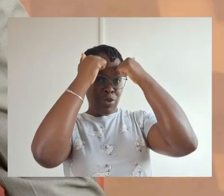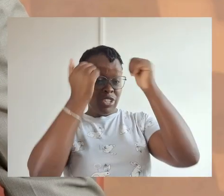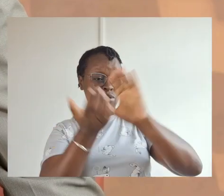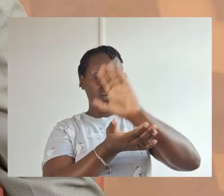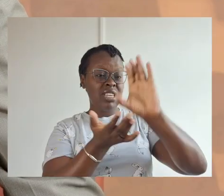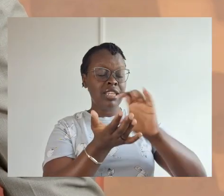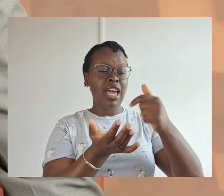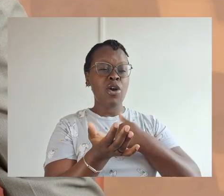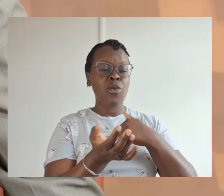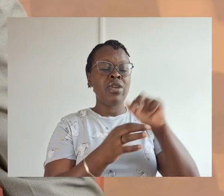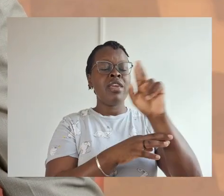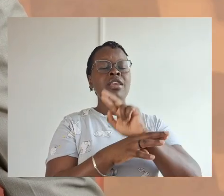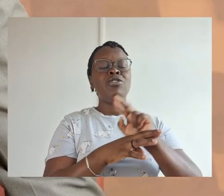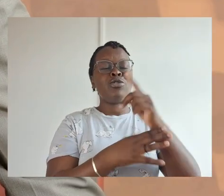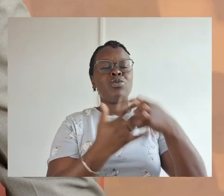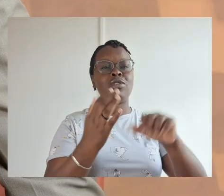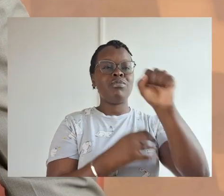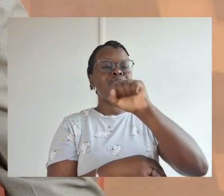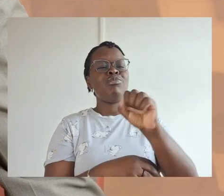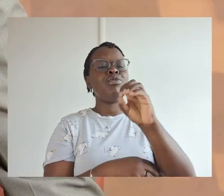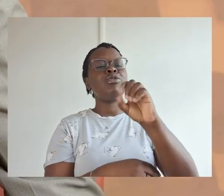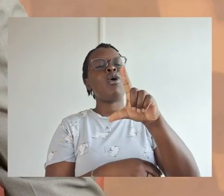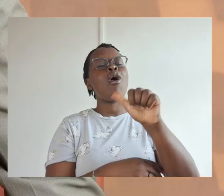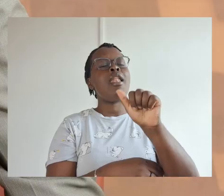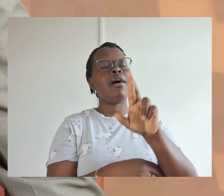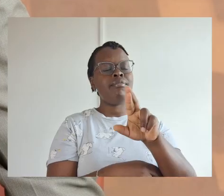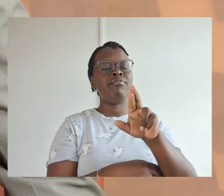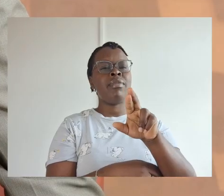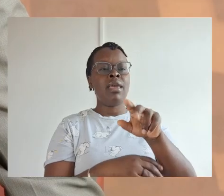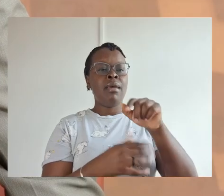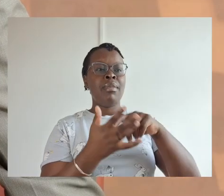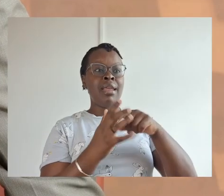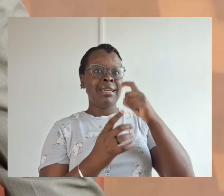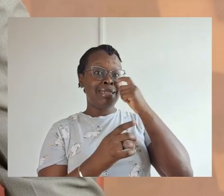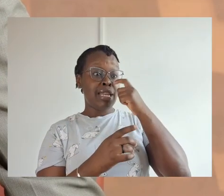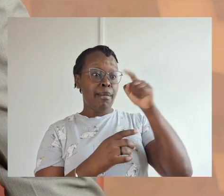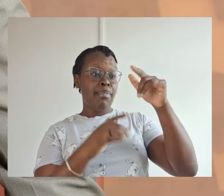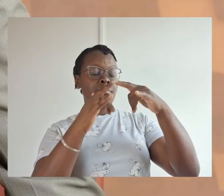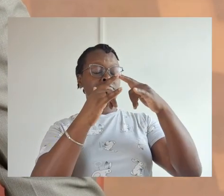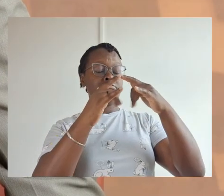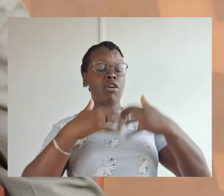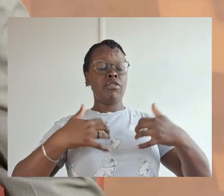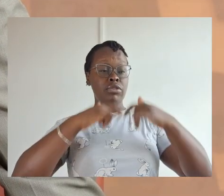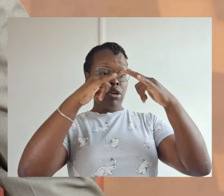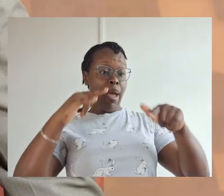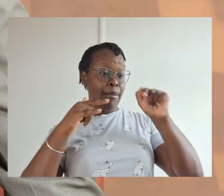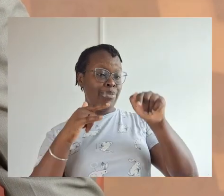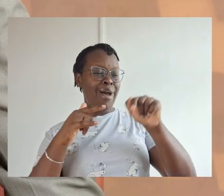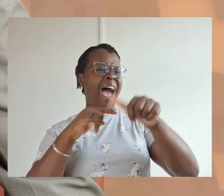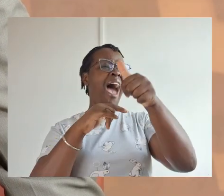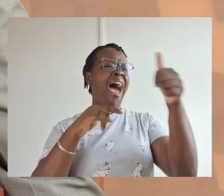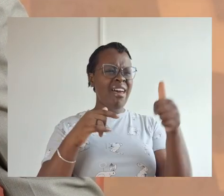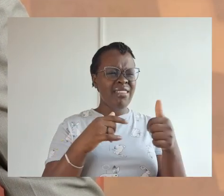green, we use solar, because where we operate in northern Kenya, that is Dadaab, Garissa County, and also where other